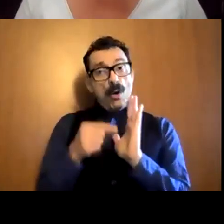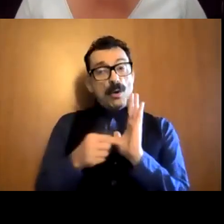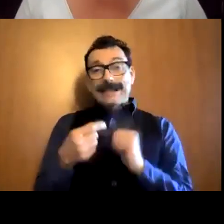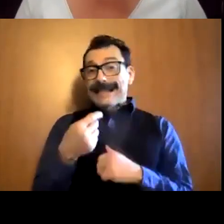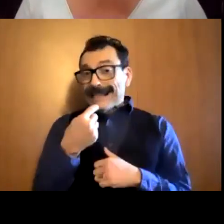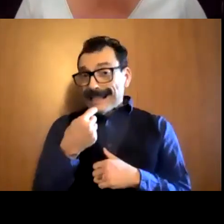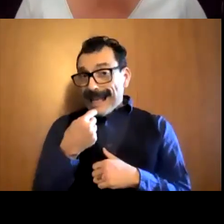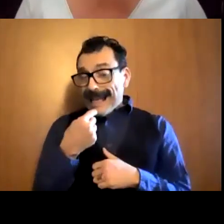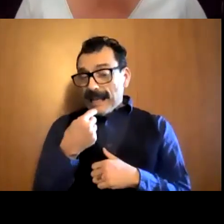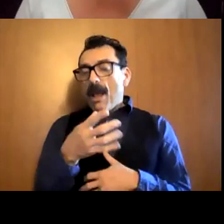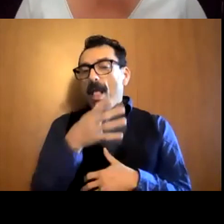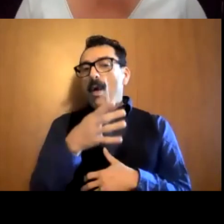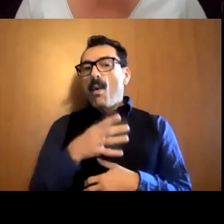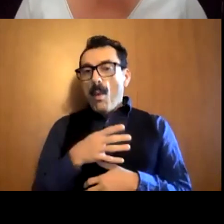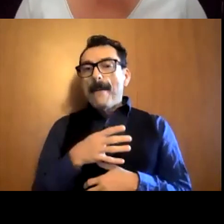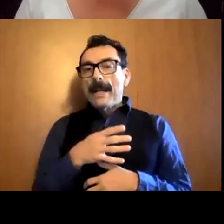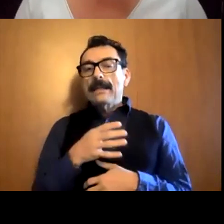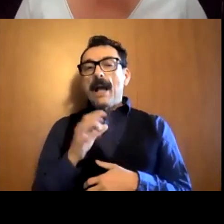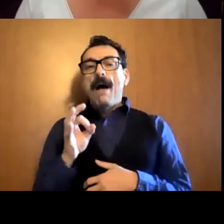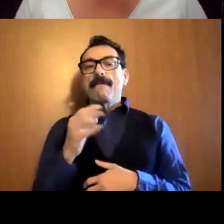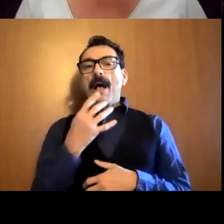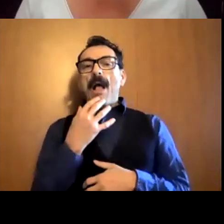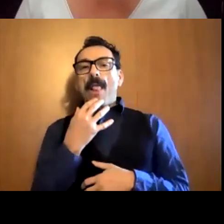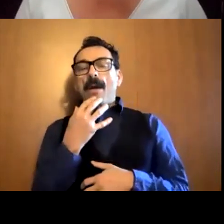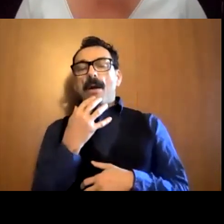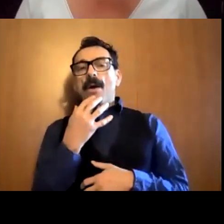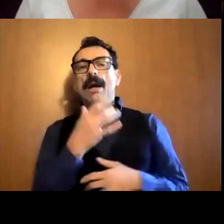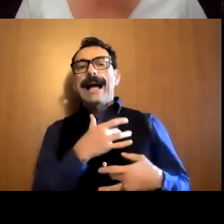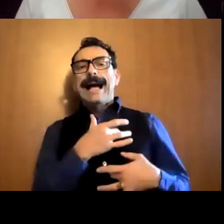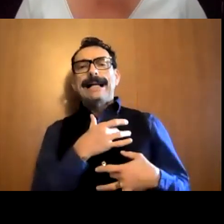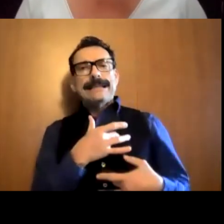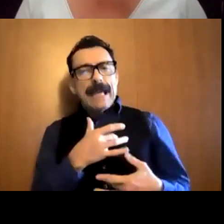color tend to become, I think, they become